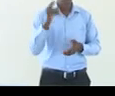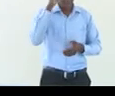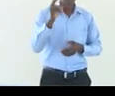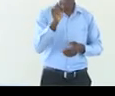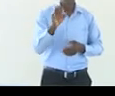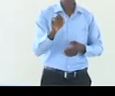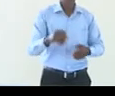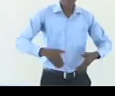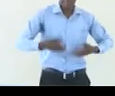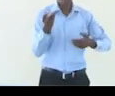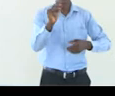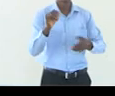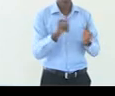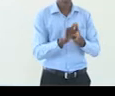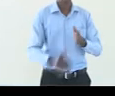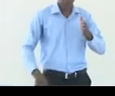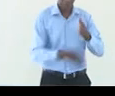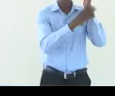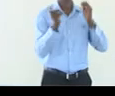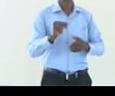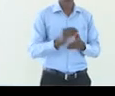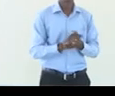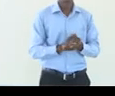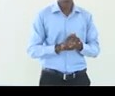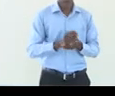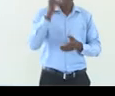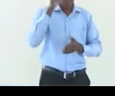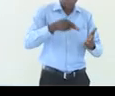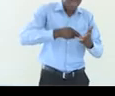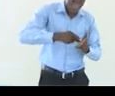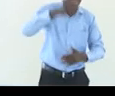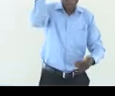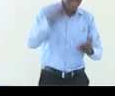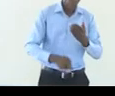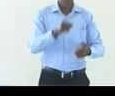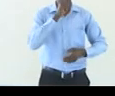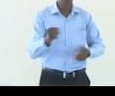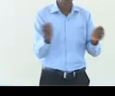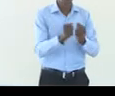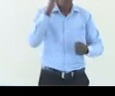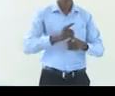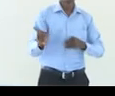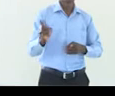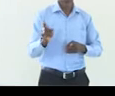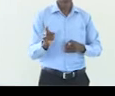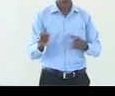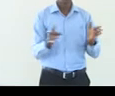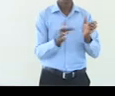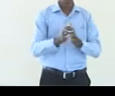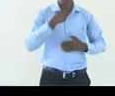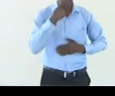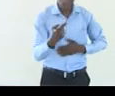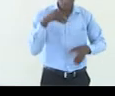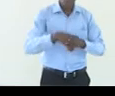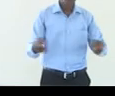that they got rid of him. Thus, he paid the price of truth with his life. Jesus